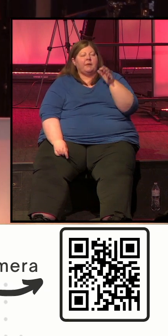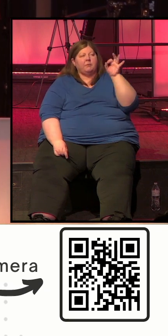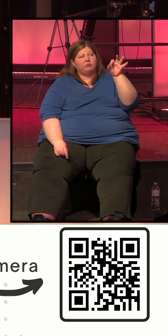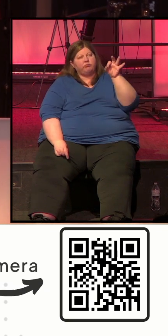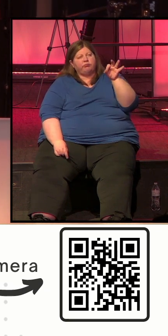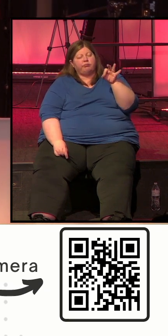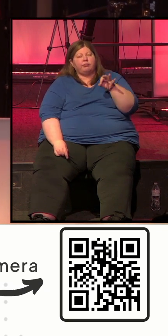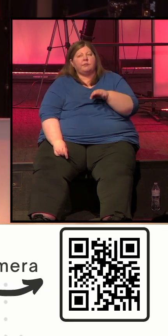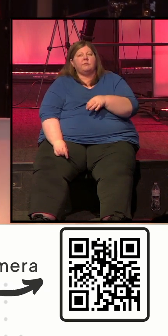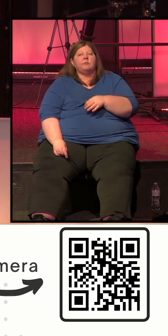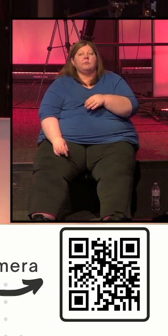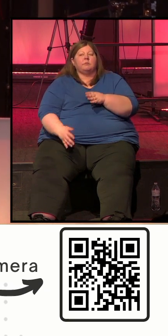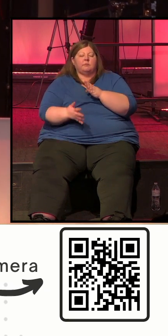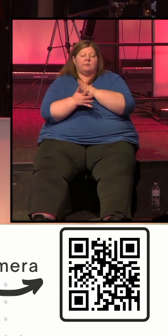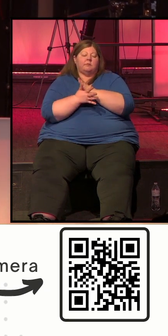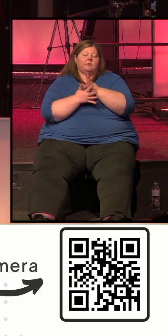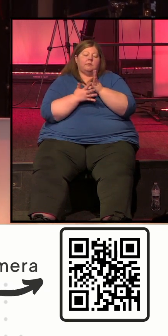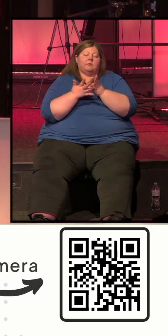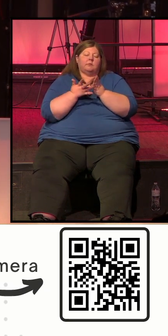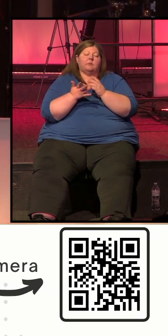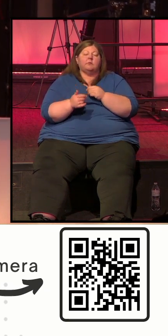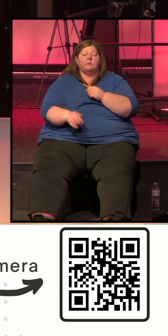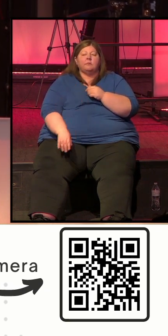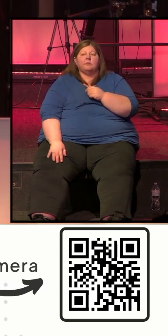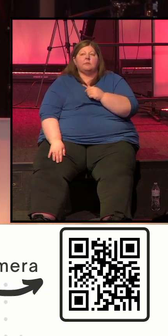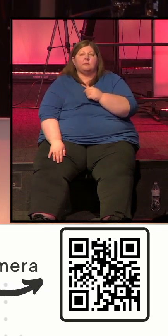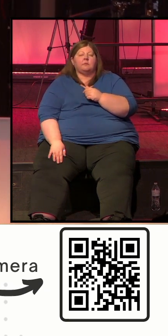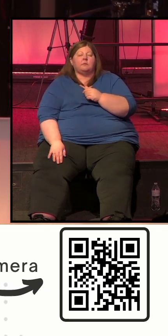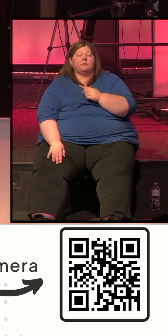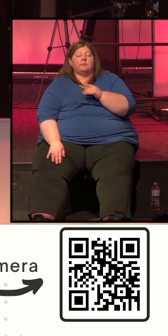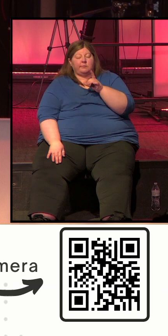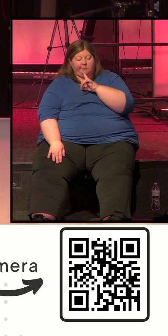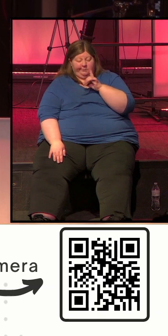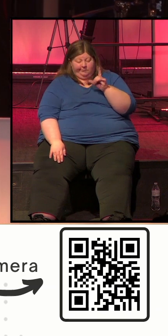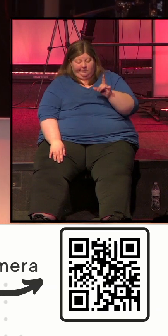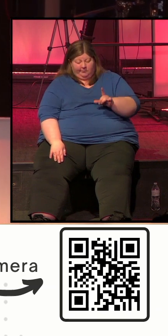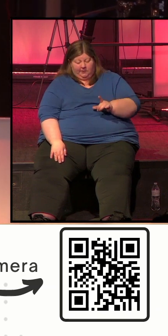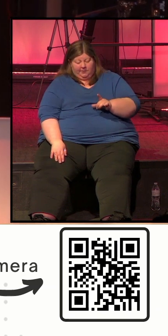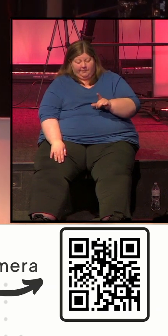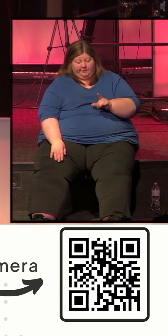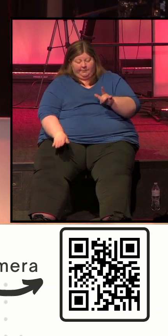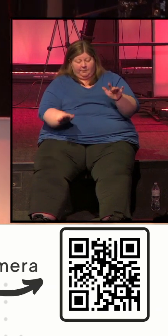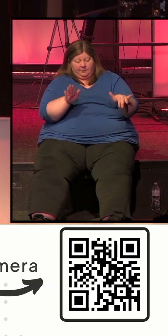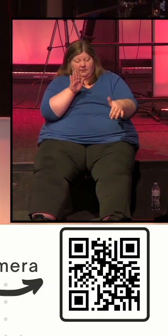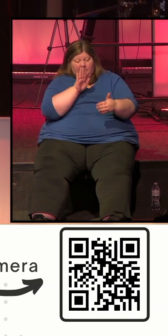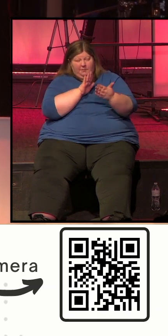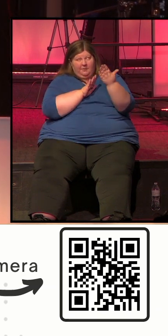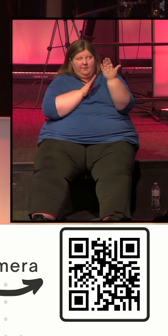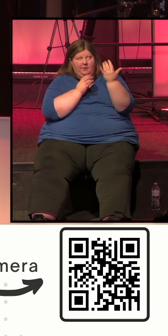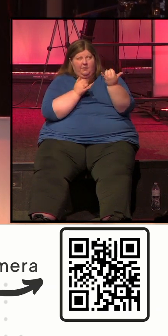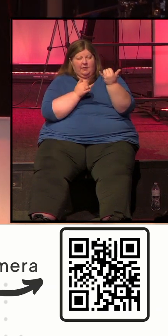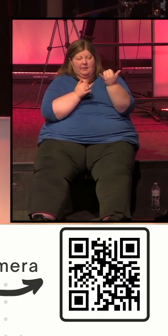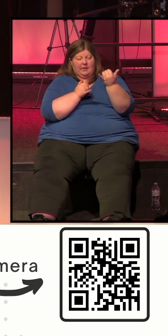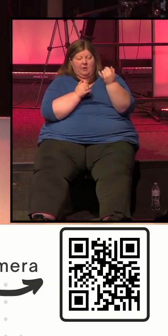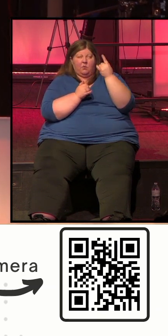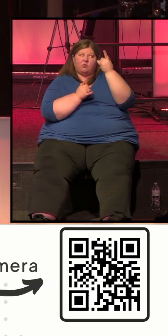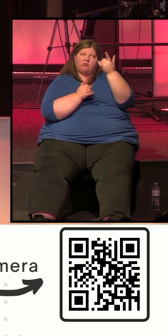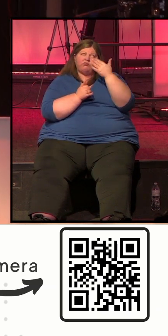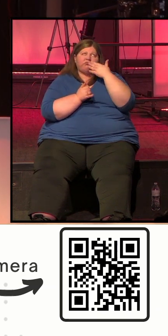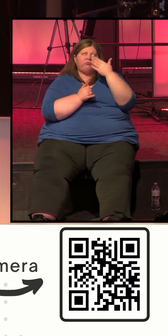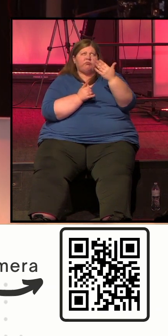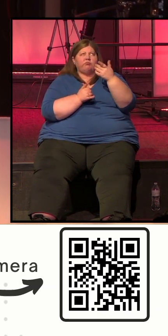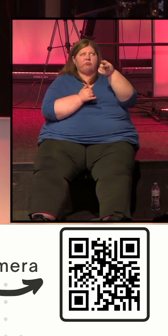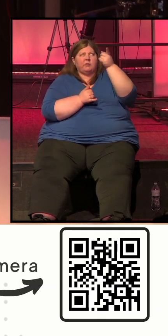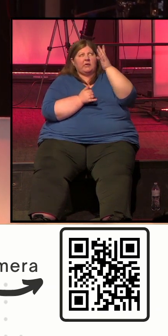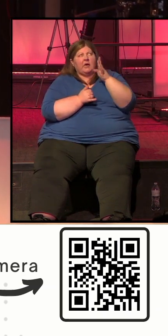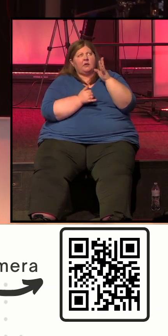third generation of our sermon series. So Lord, we just come before you right now, and we just thank you that you are a God who